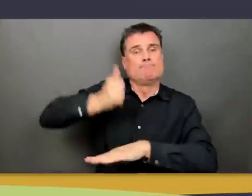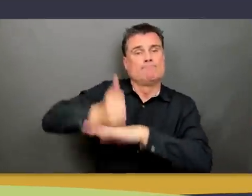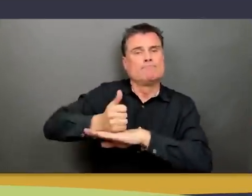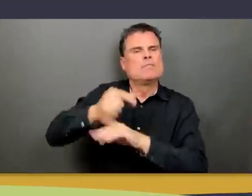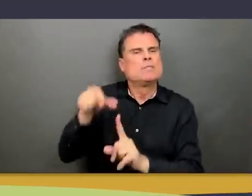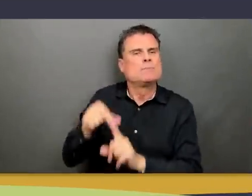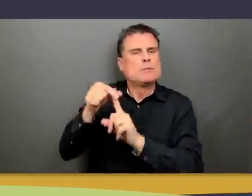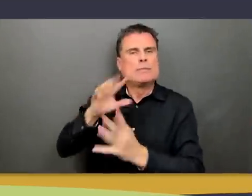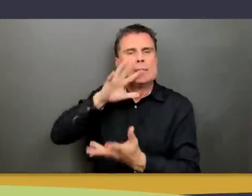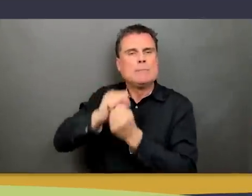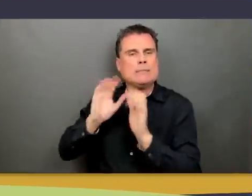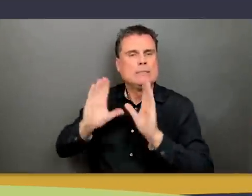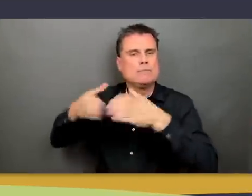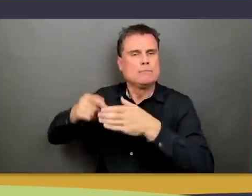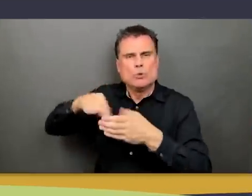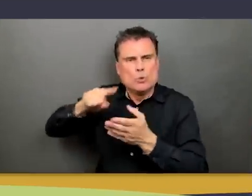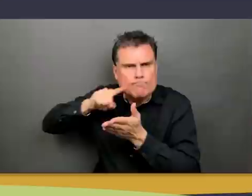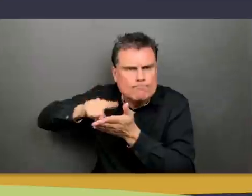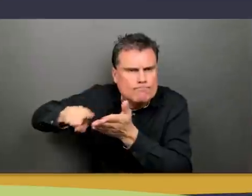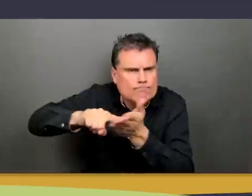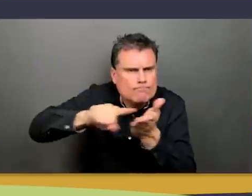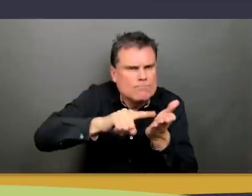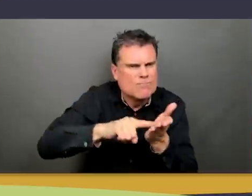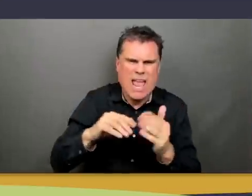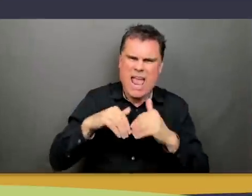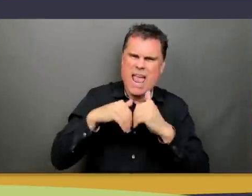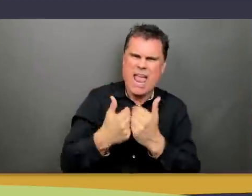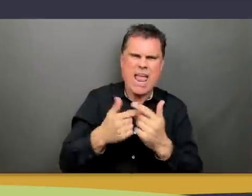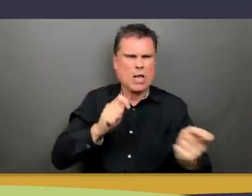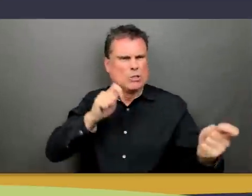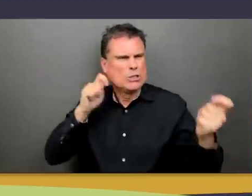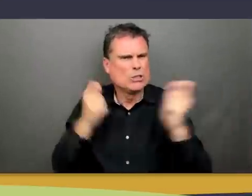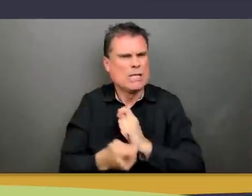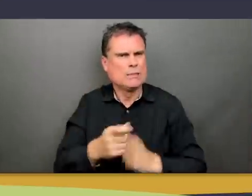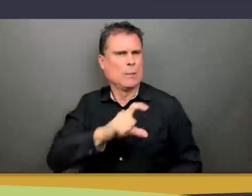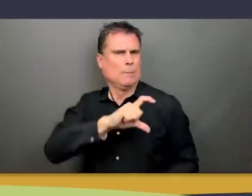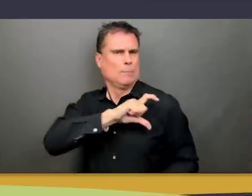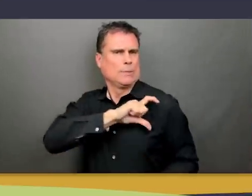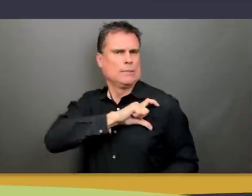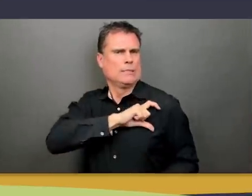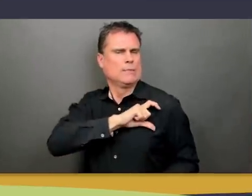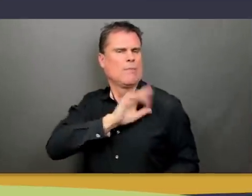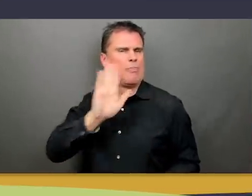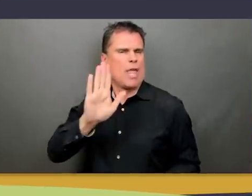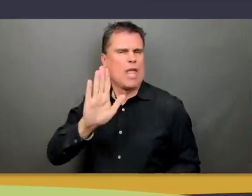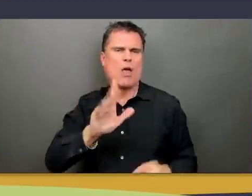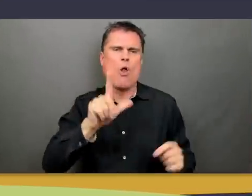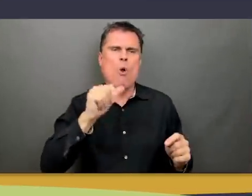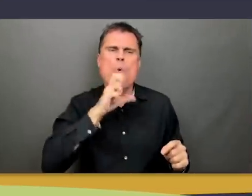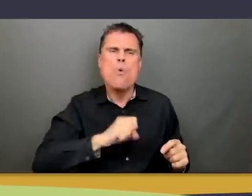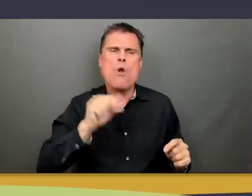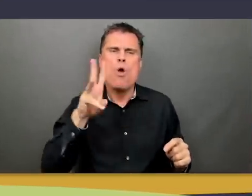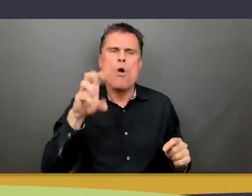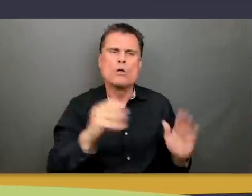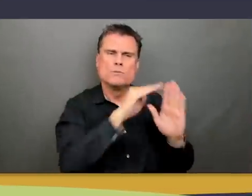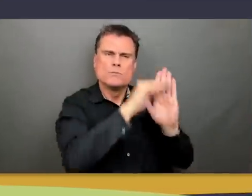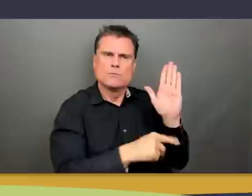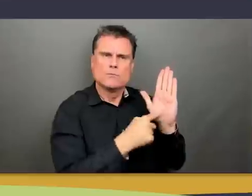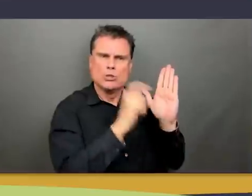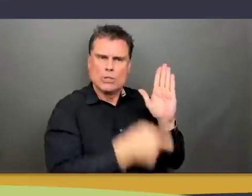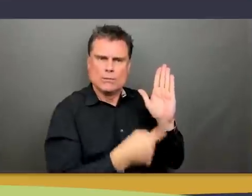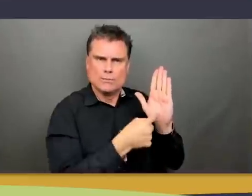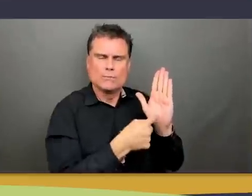need everyone in BC to stand together in this fight and to show that discrimination in any form will not be